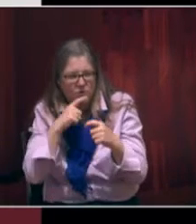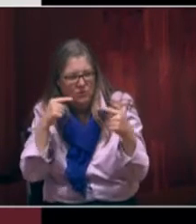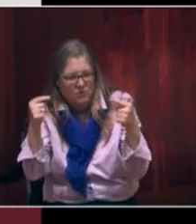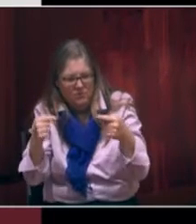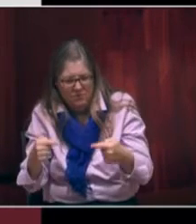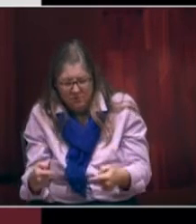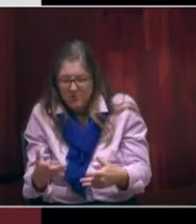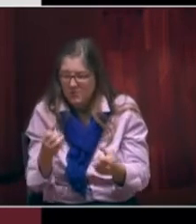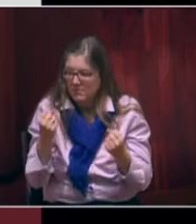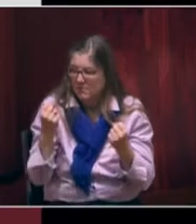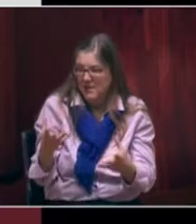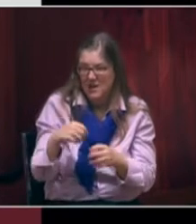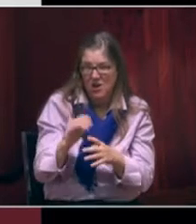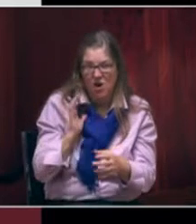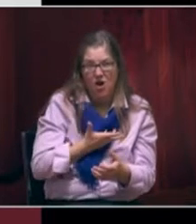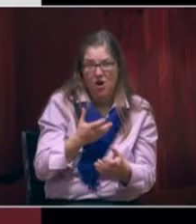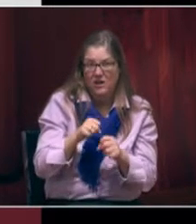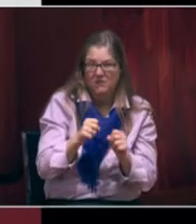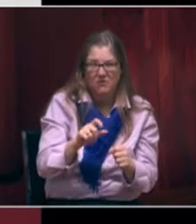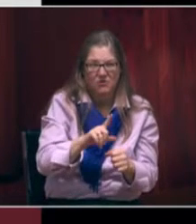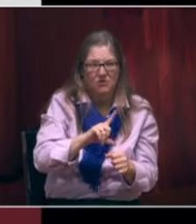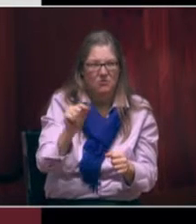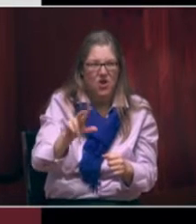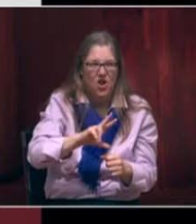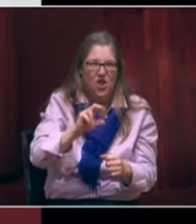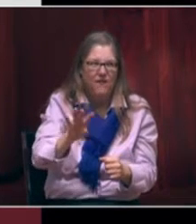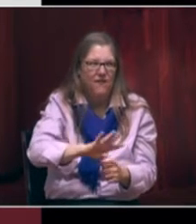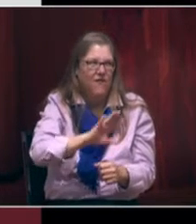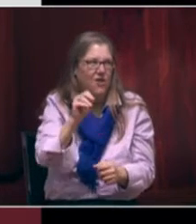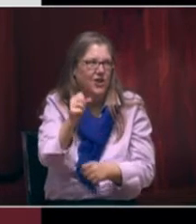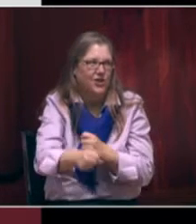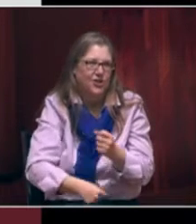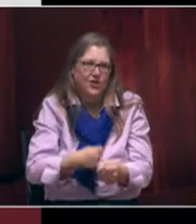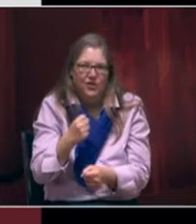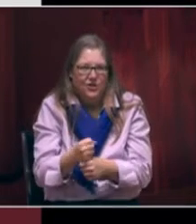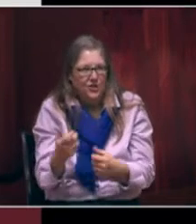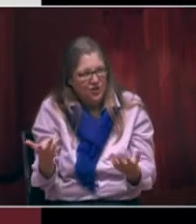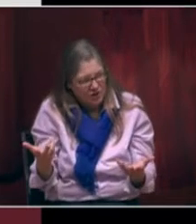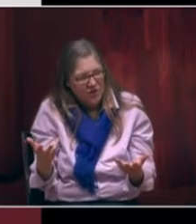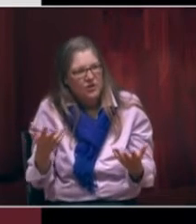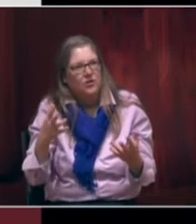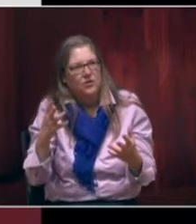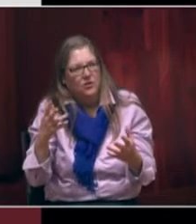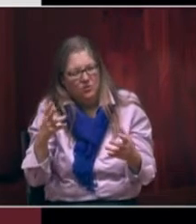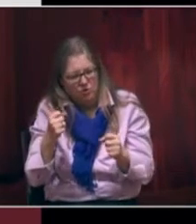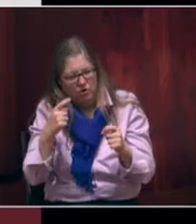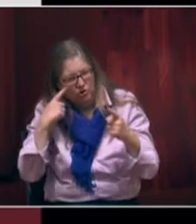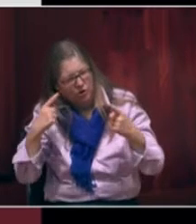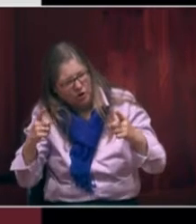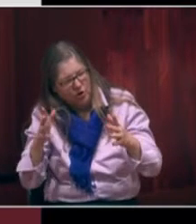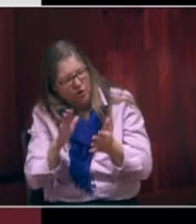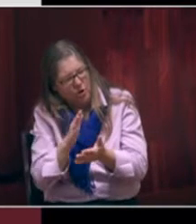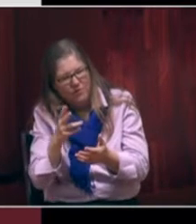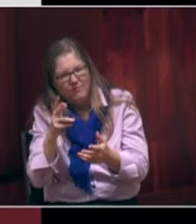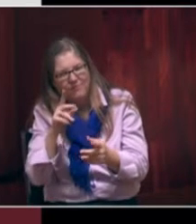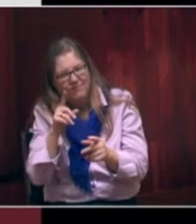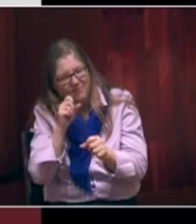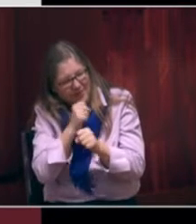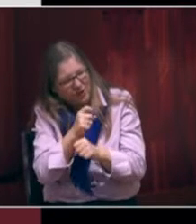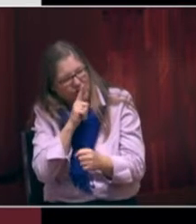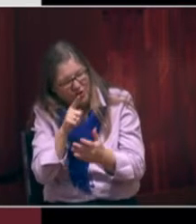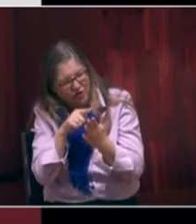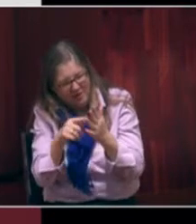have been in our system 20, 30, 40 years. You really, before you want to be up for disposal, you really did want to check this stuff closely. But it was